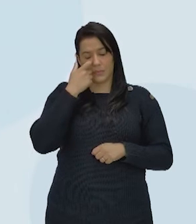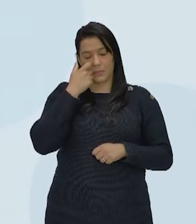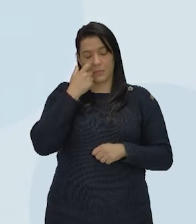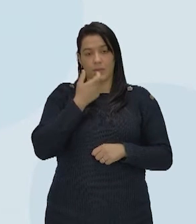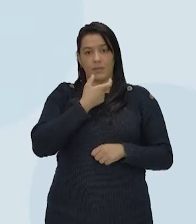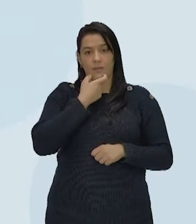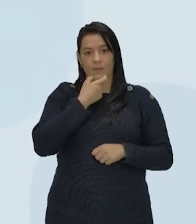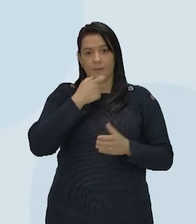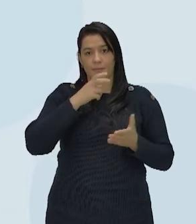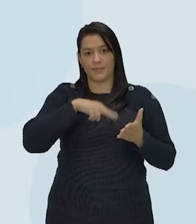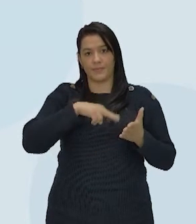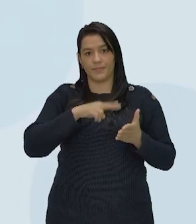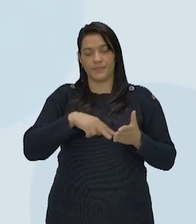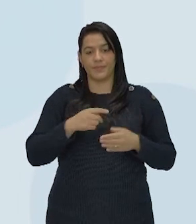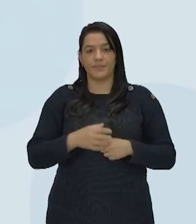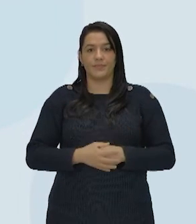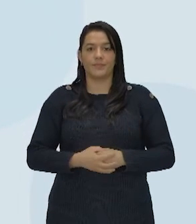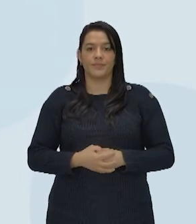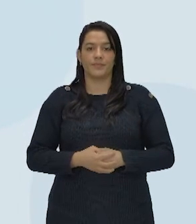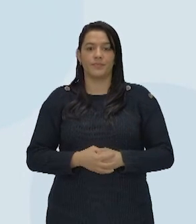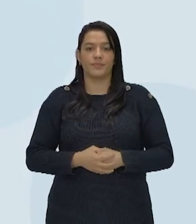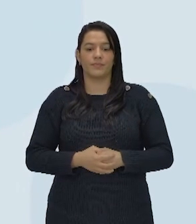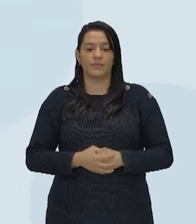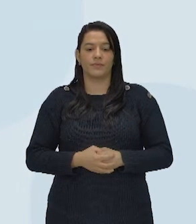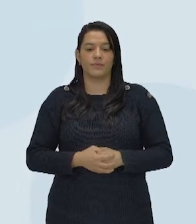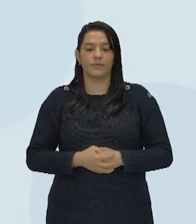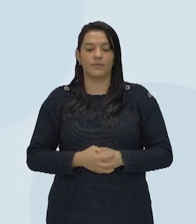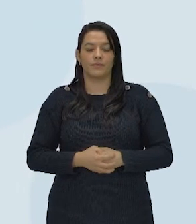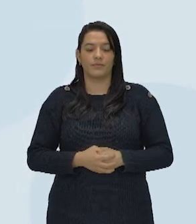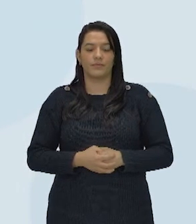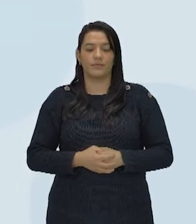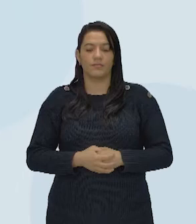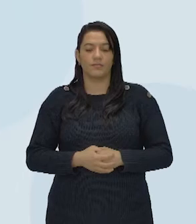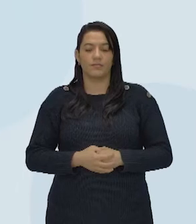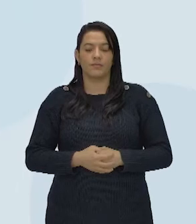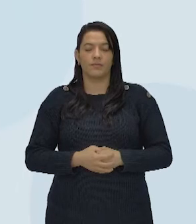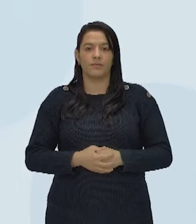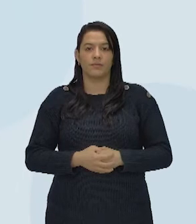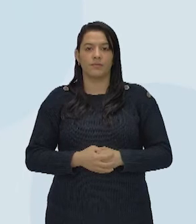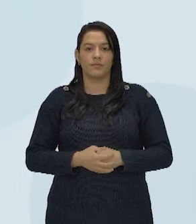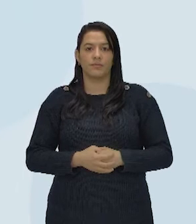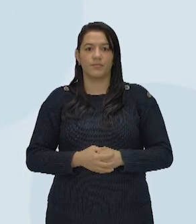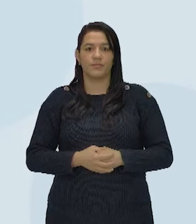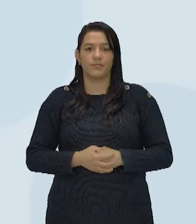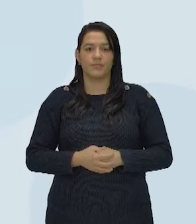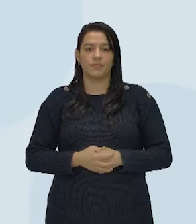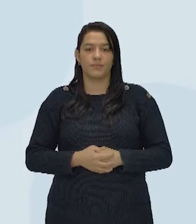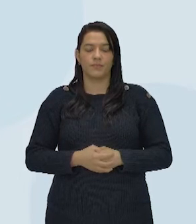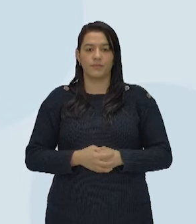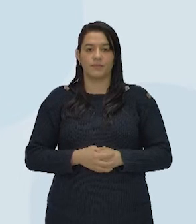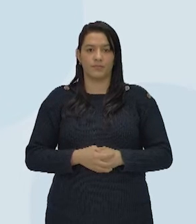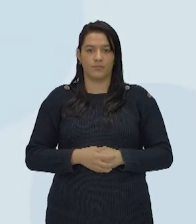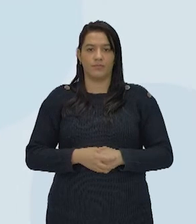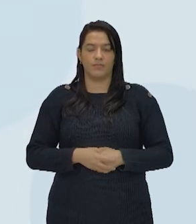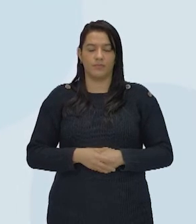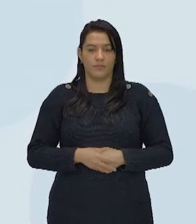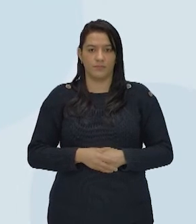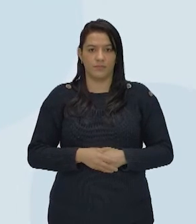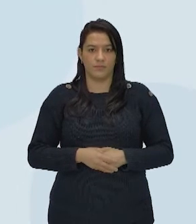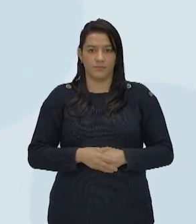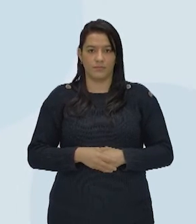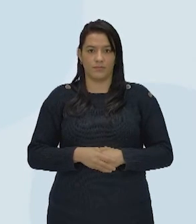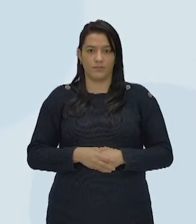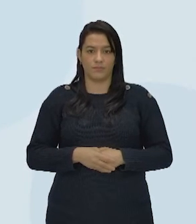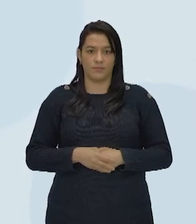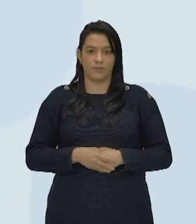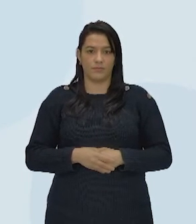translating 12,000 comic books since 1989. And he broadcasts live interviews with great